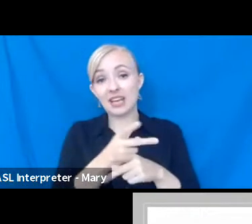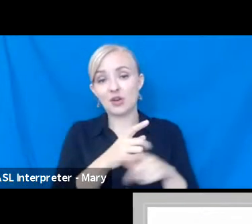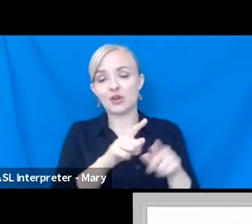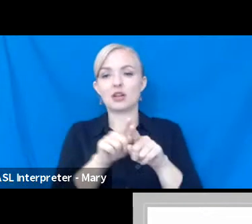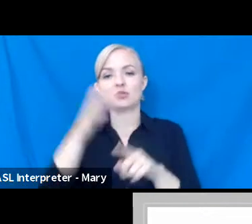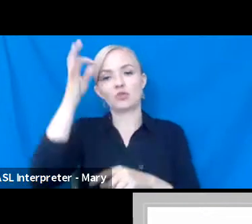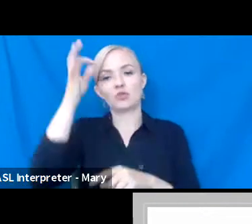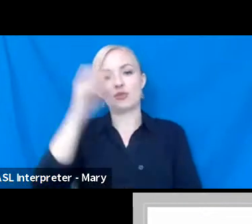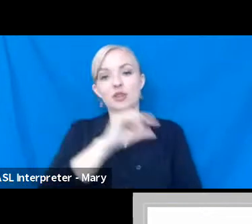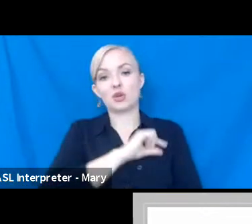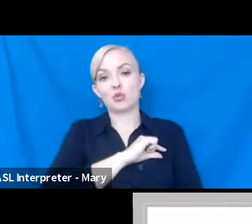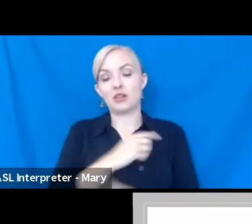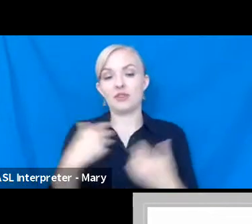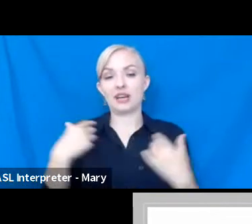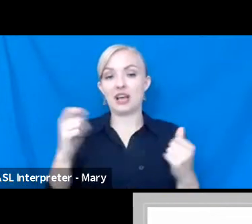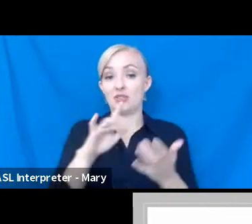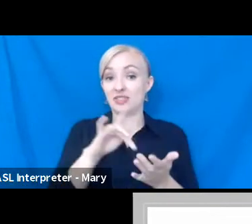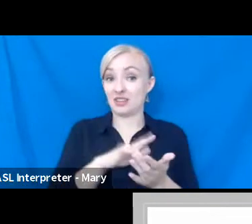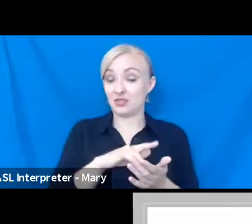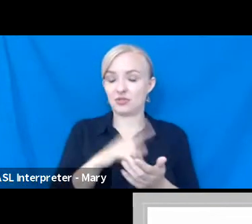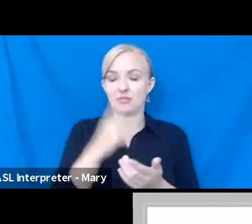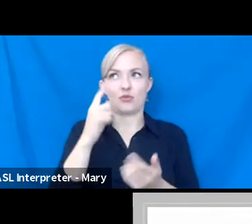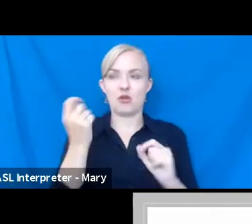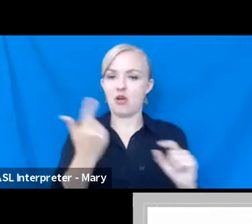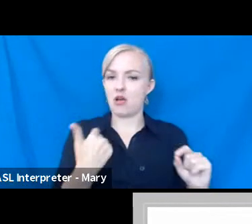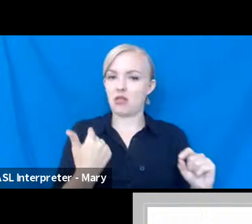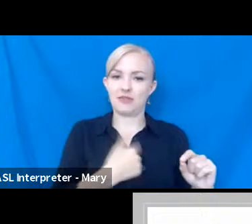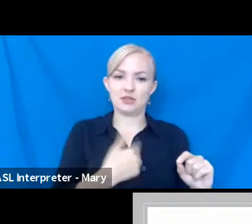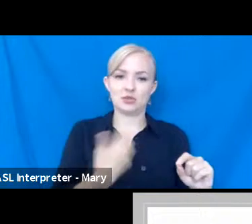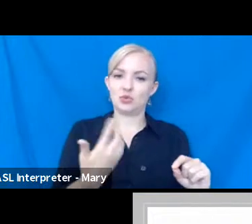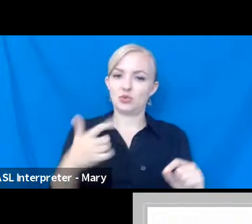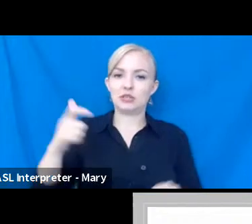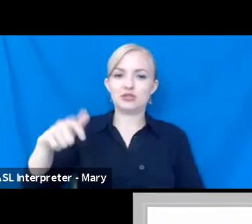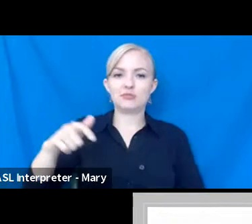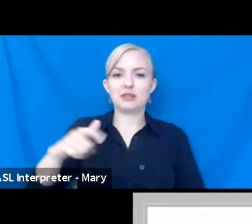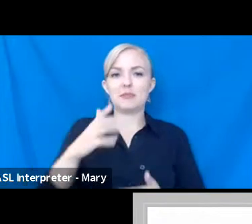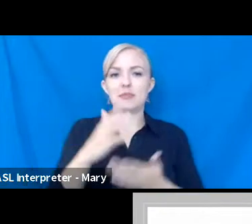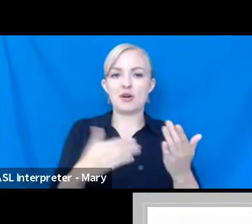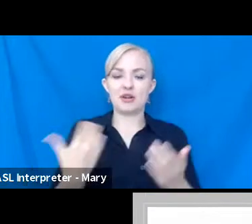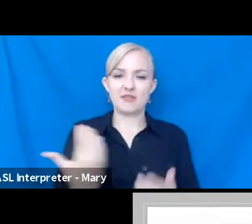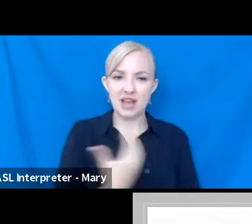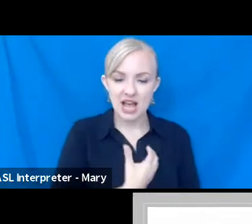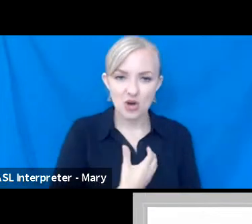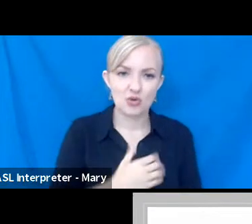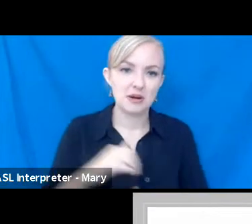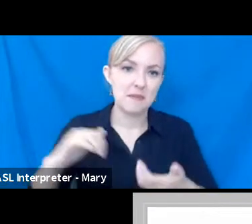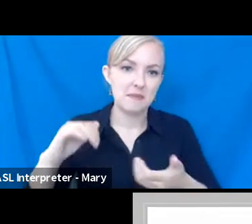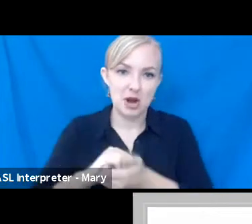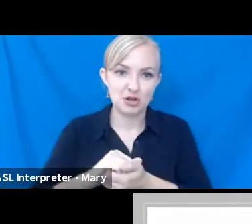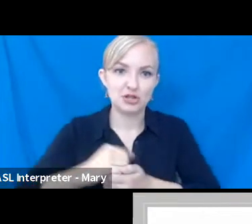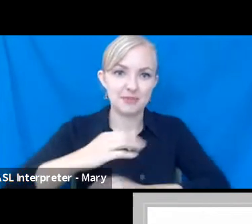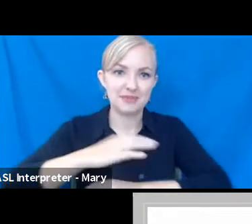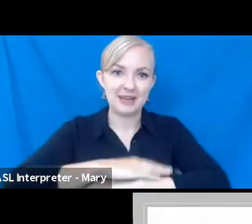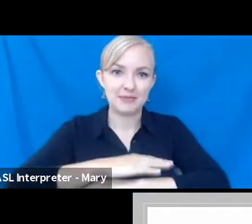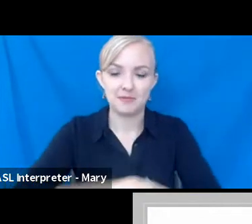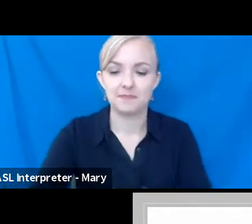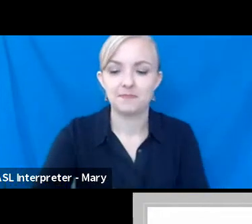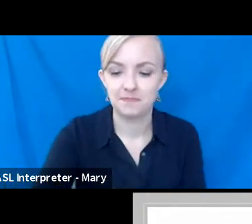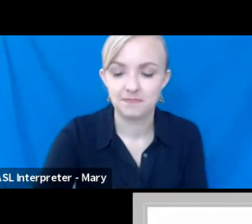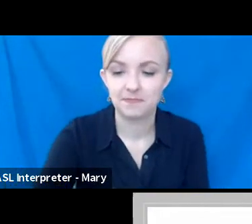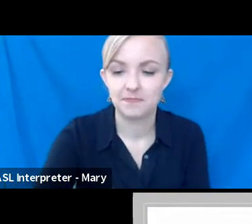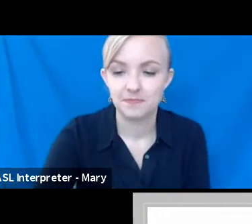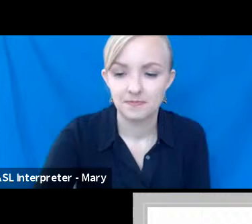federally qualified health centers, I think for all of us, should be part of our partnership table.